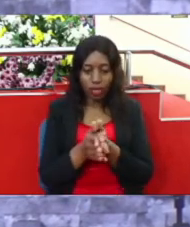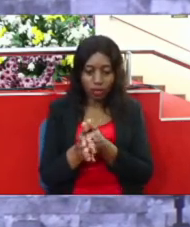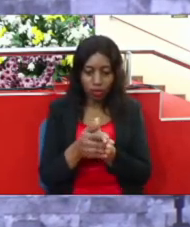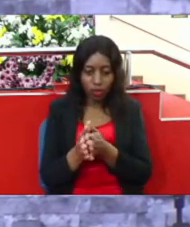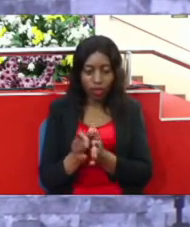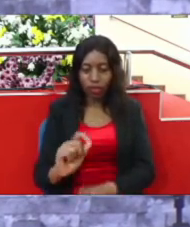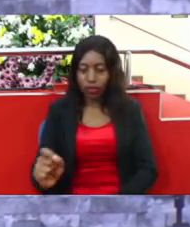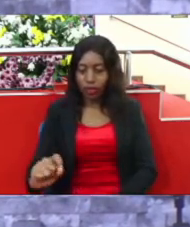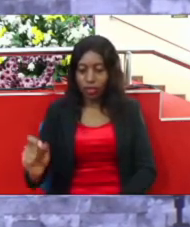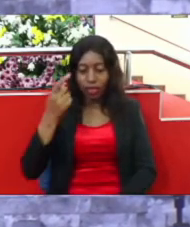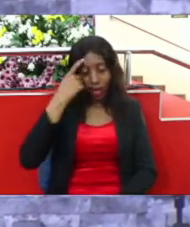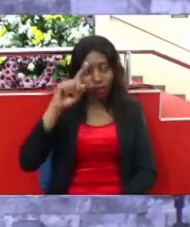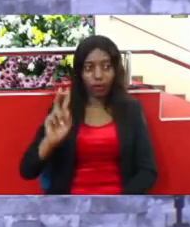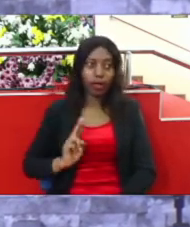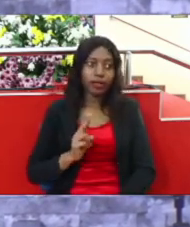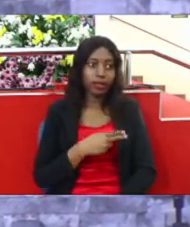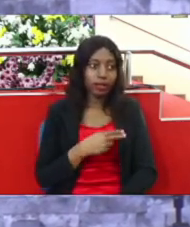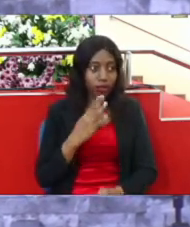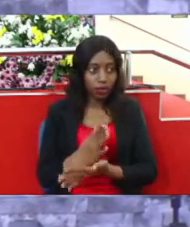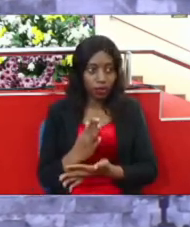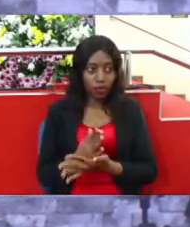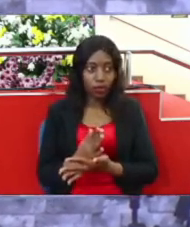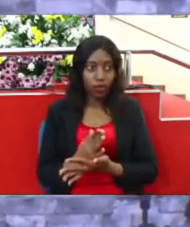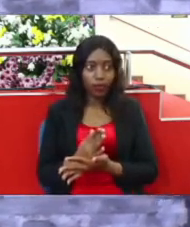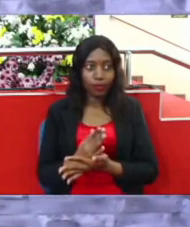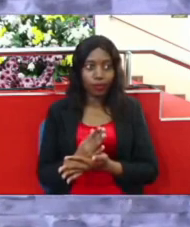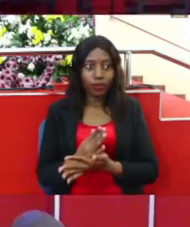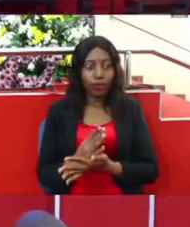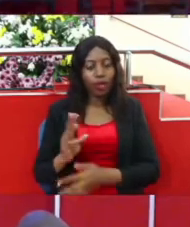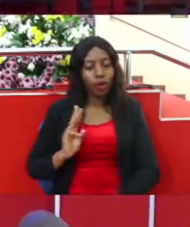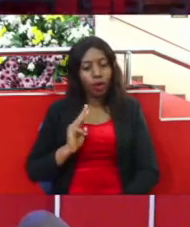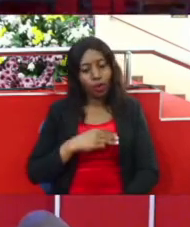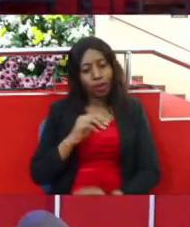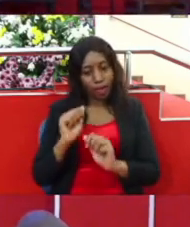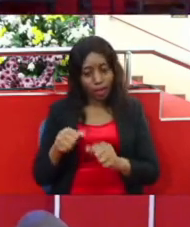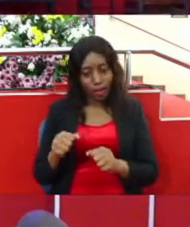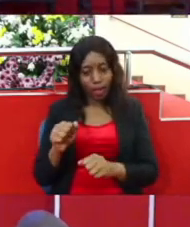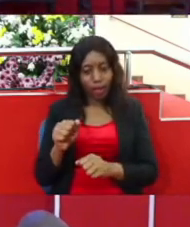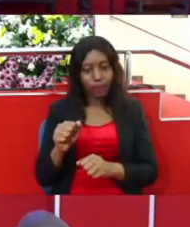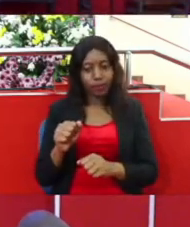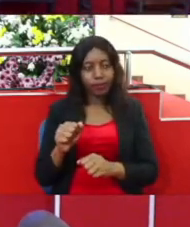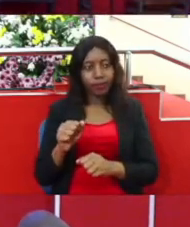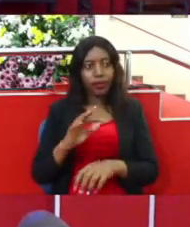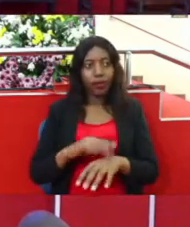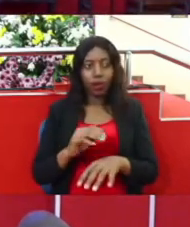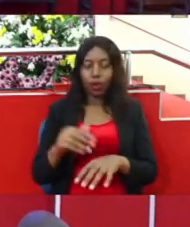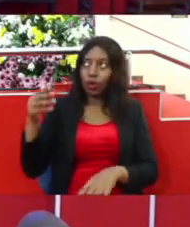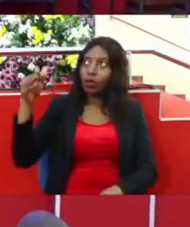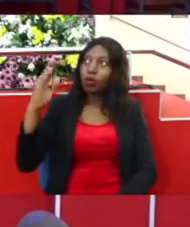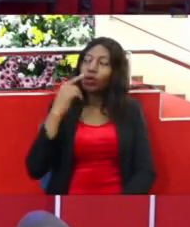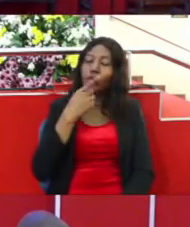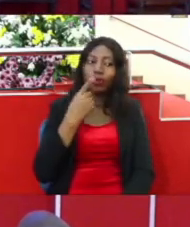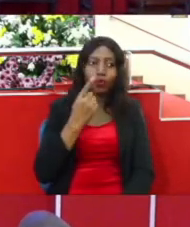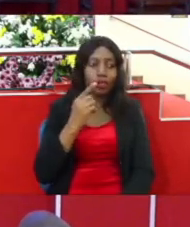Lakini kilinakiliwa kwa sababu yetu. And so we can approach that God who is sovereign. Na hivyo basi tuweza tukamwendea huyo Bwana mwenye nguvu. Number two thing